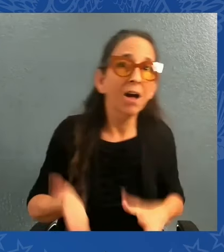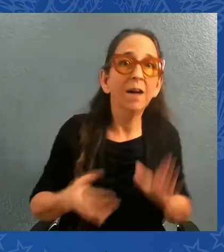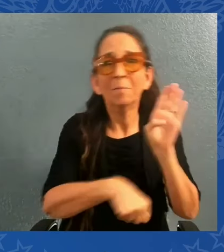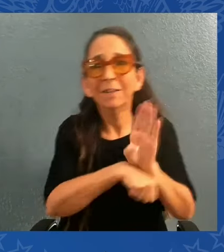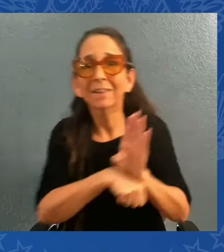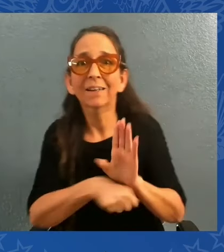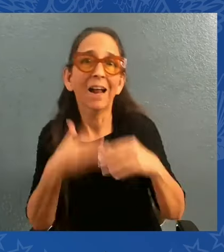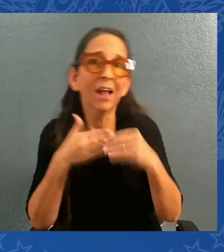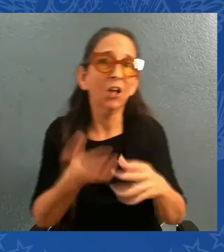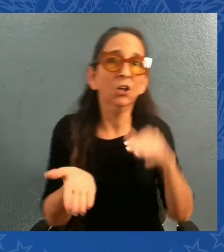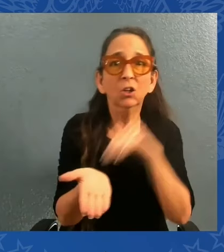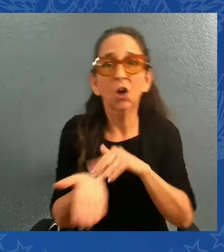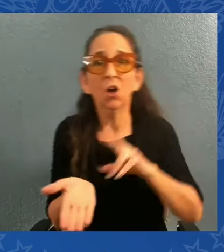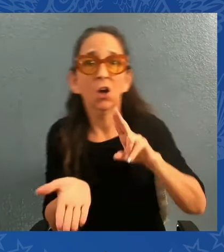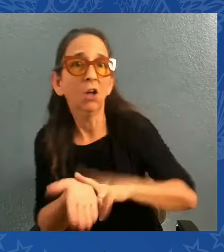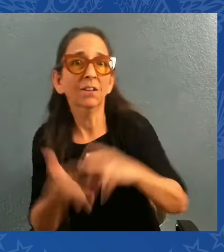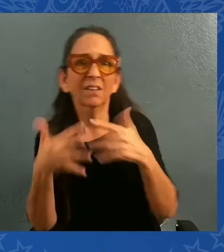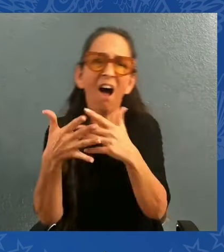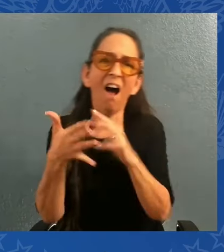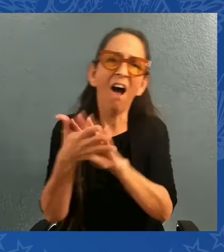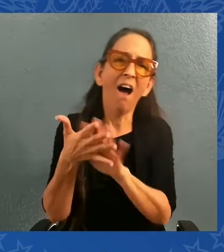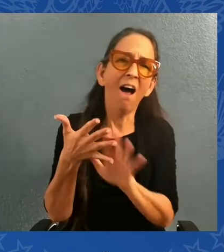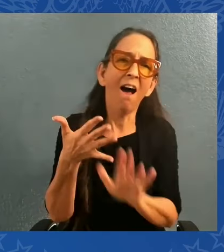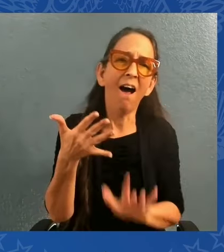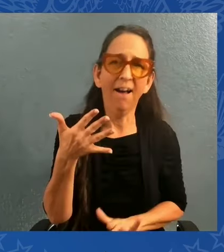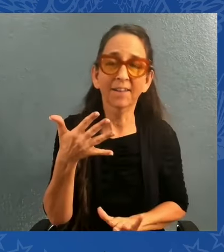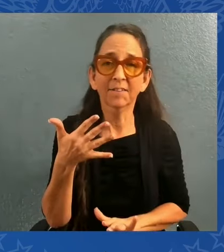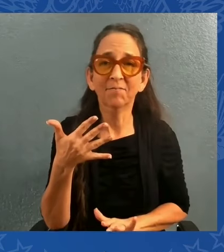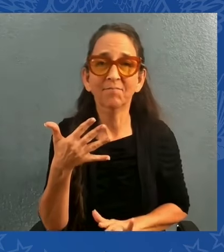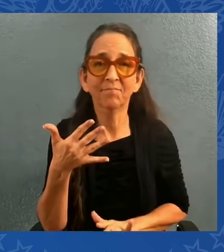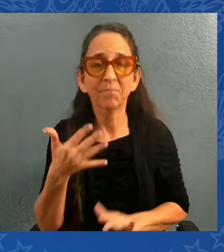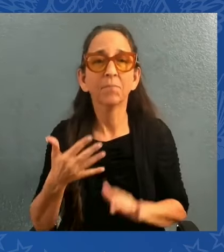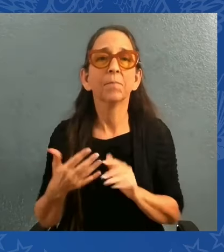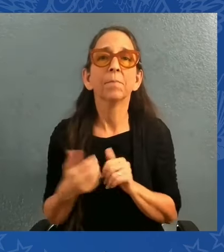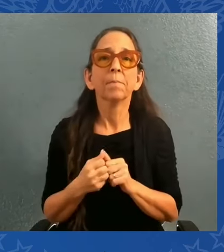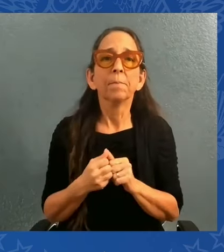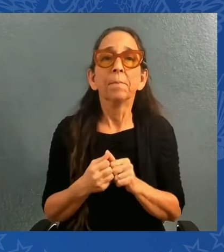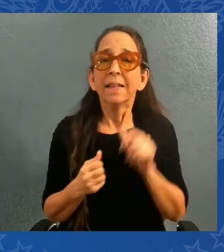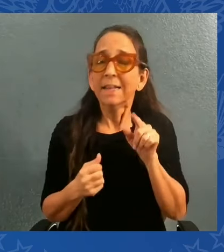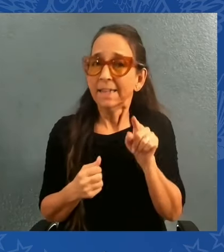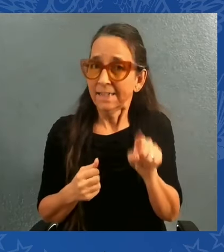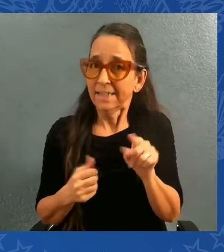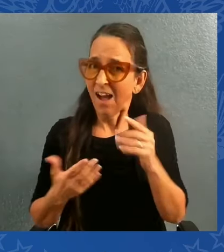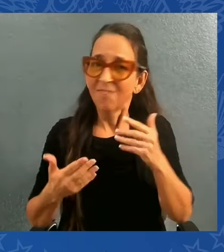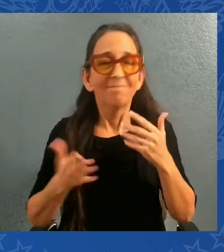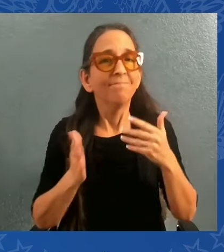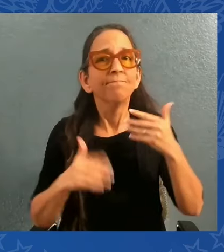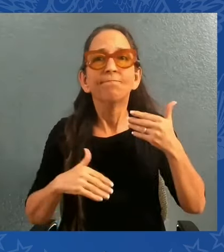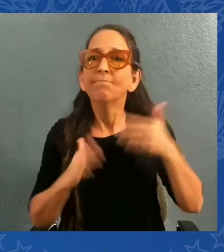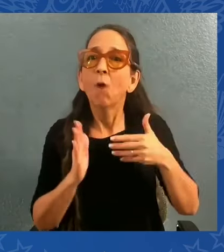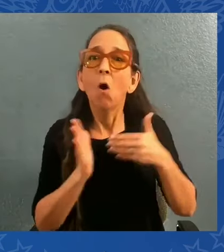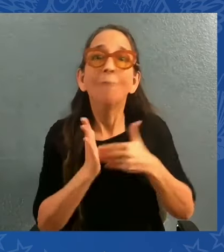more. And just as routinely, they routinely put aside differences to work together. This is the